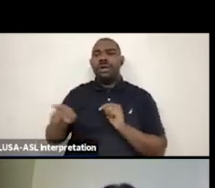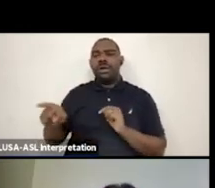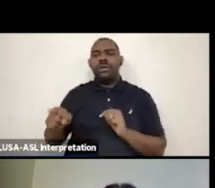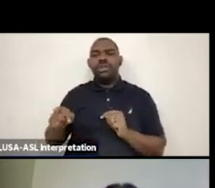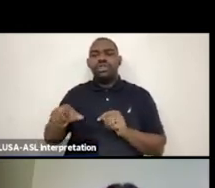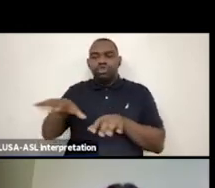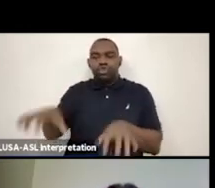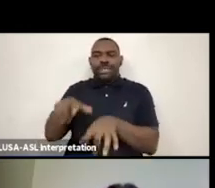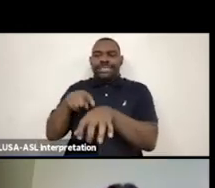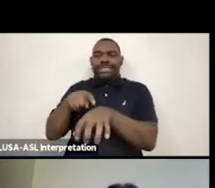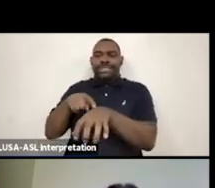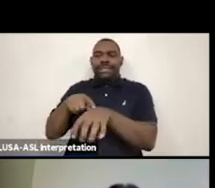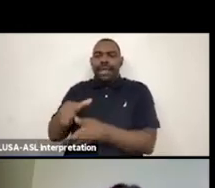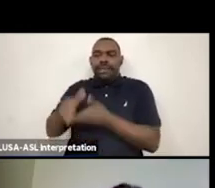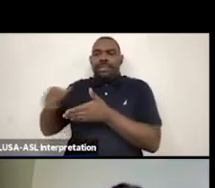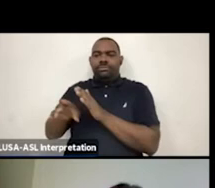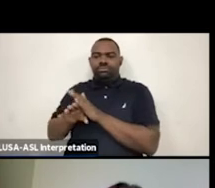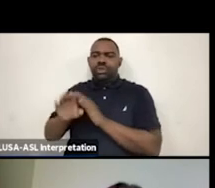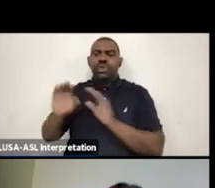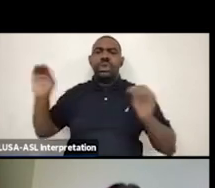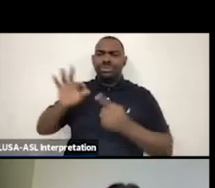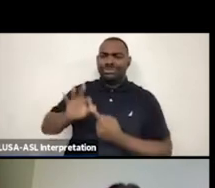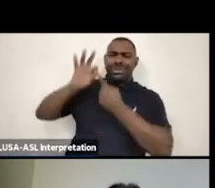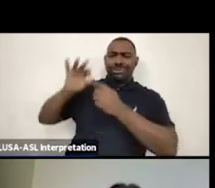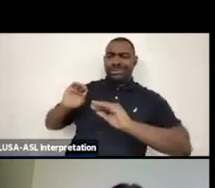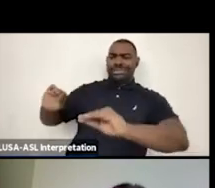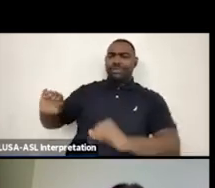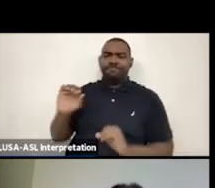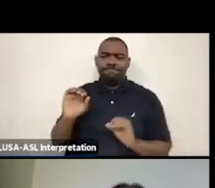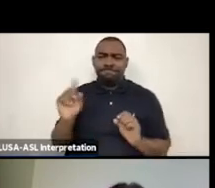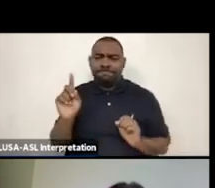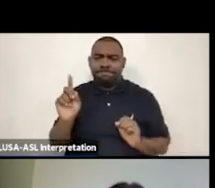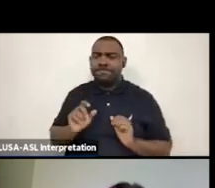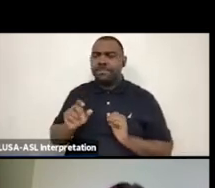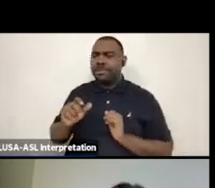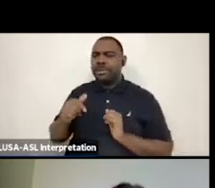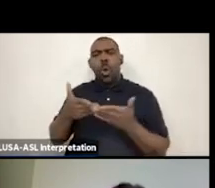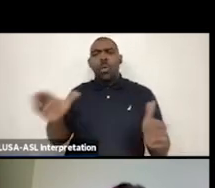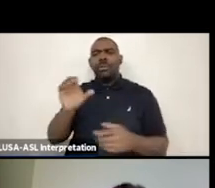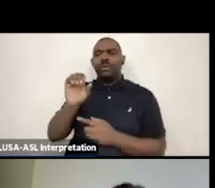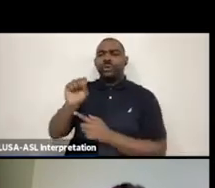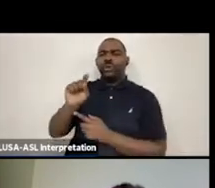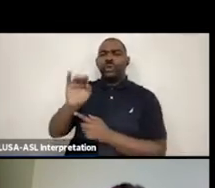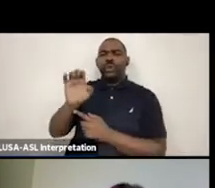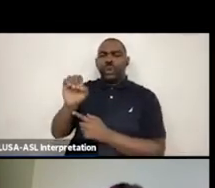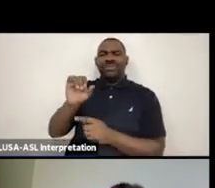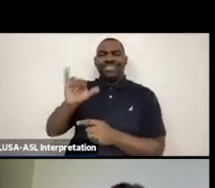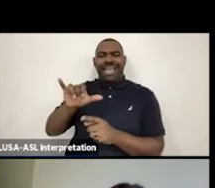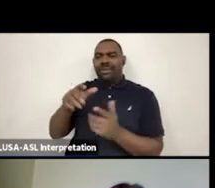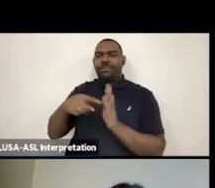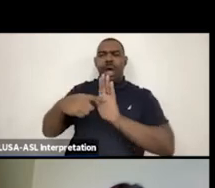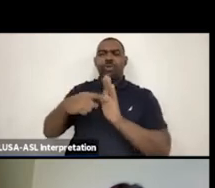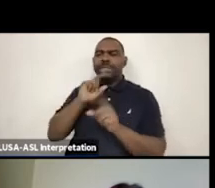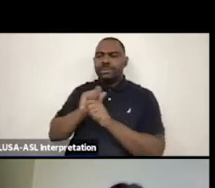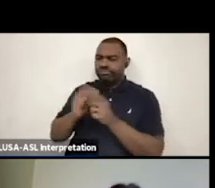doing. So there's nothing, special that needs to be taught or anything like that, which is why an open studio model really